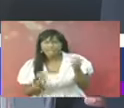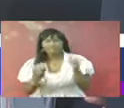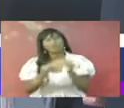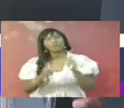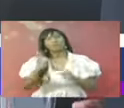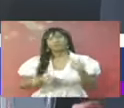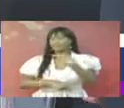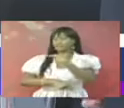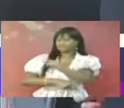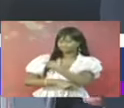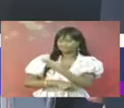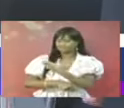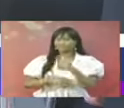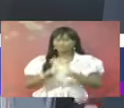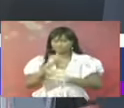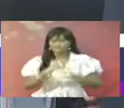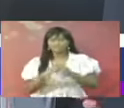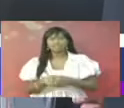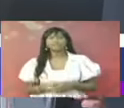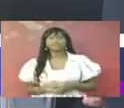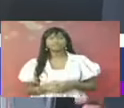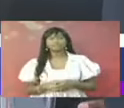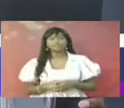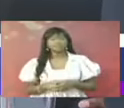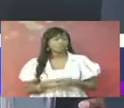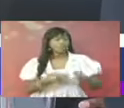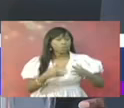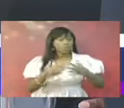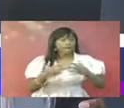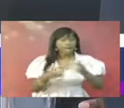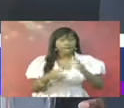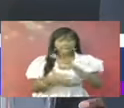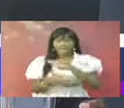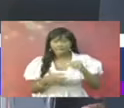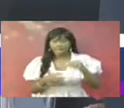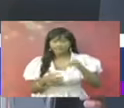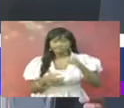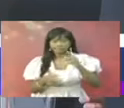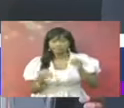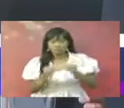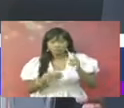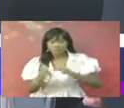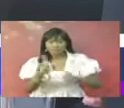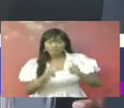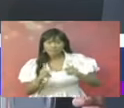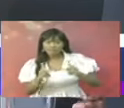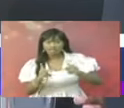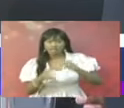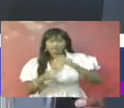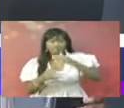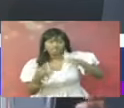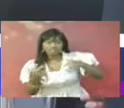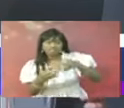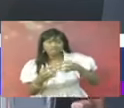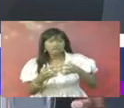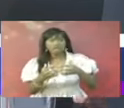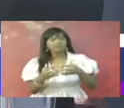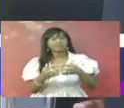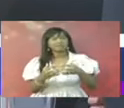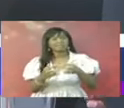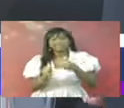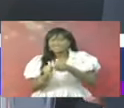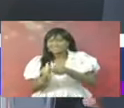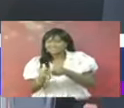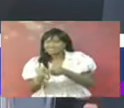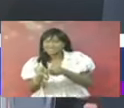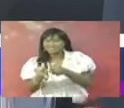with the increased movement, even whether or not vaccinated, the public health measures, the public health recommendations still stand.